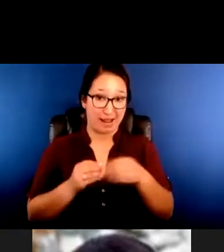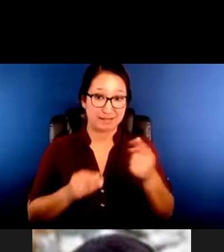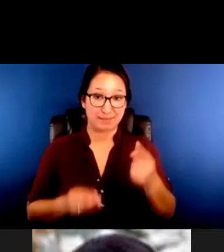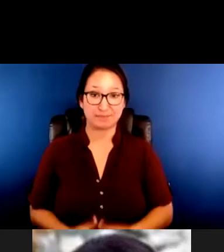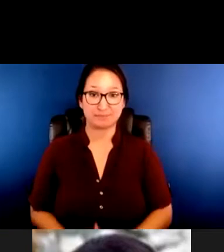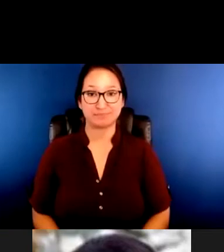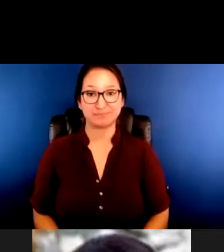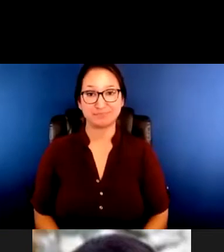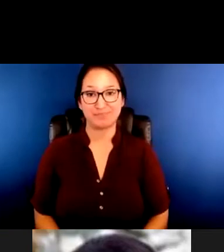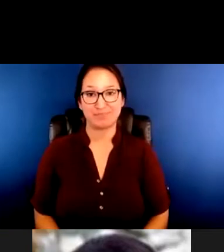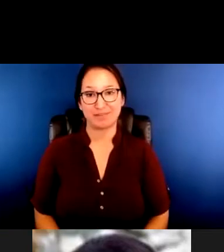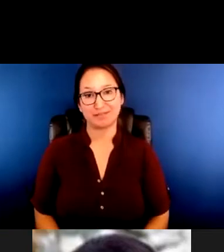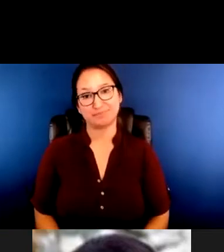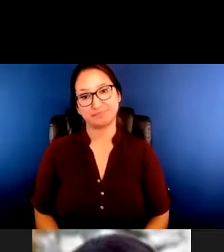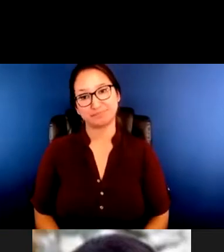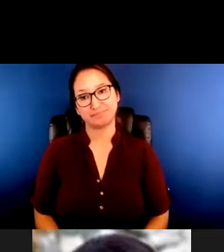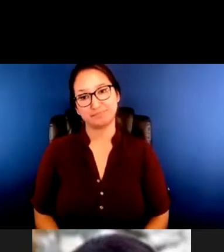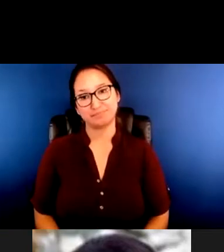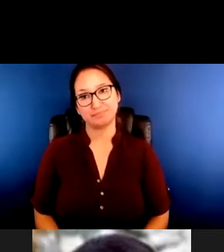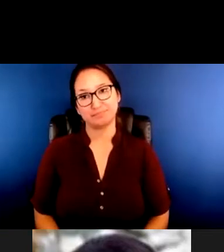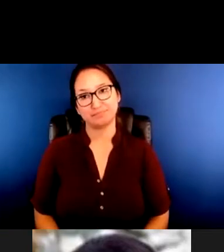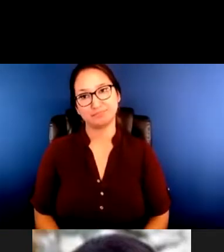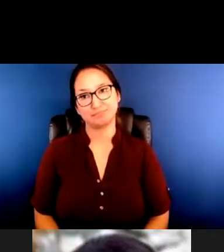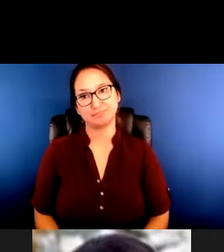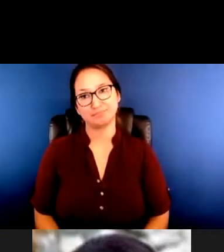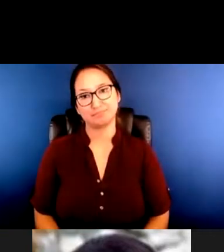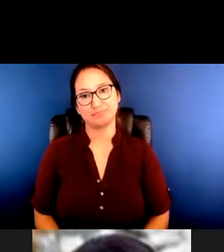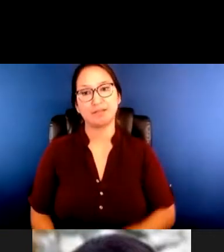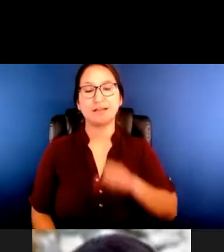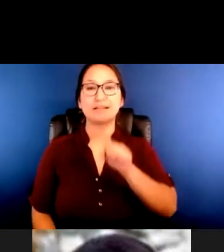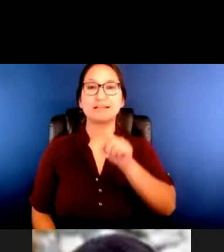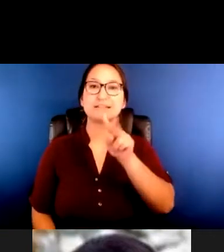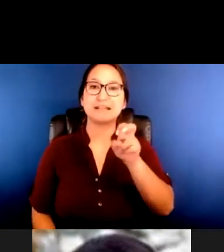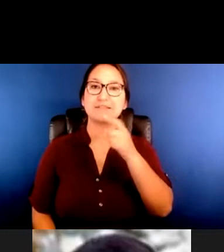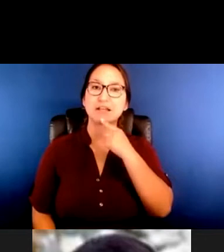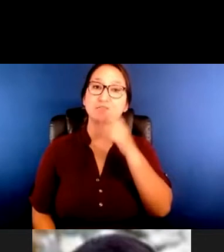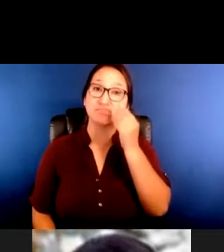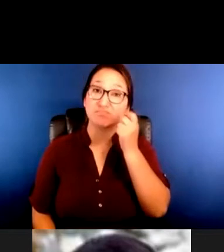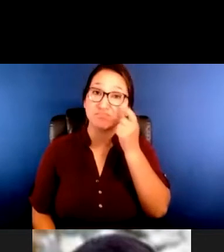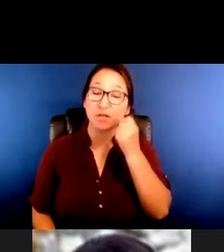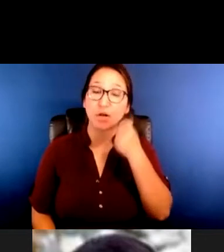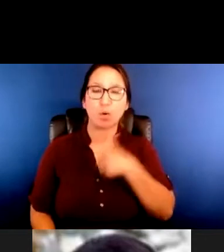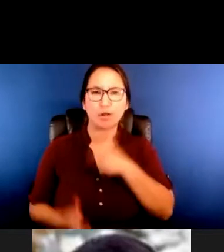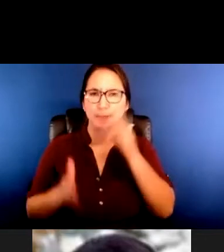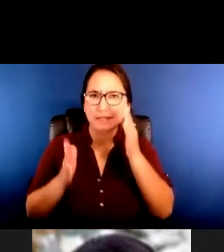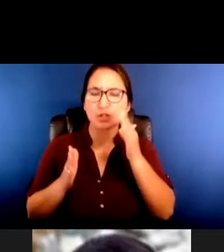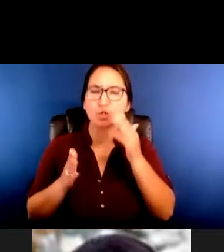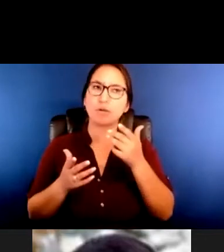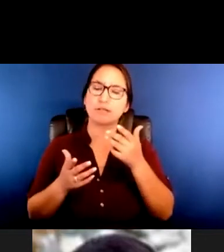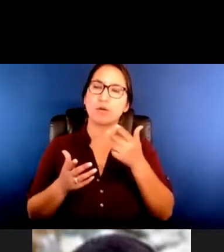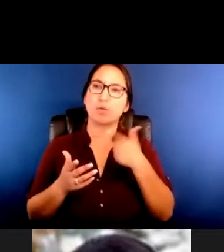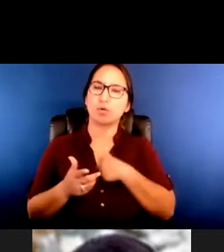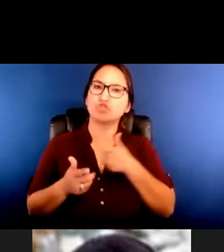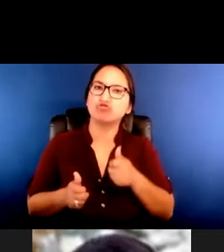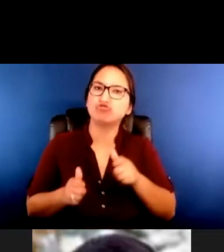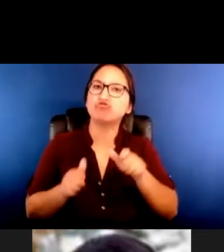that. Not really, other than to say that we're paying attention and we're trying to be intentional about creating spaces where kids